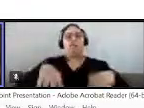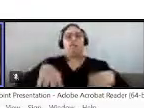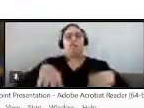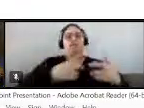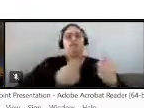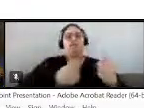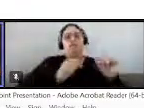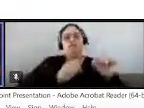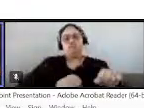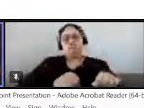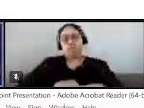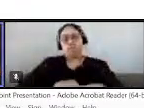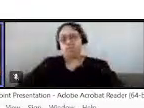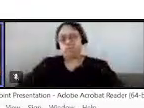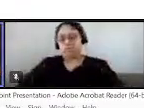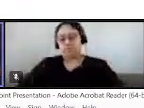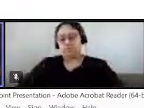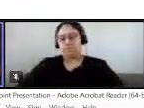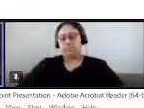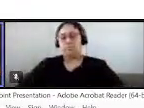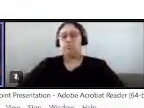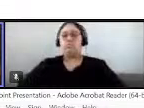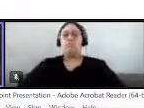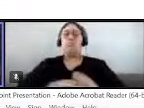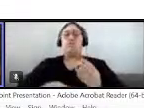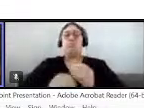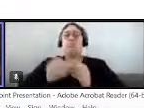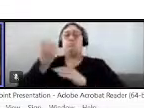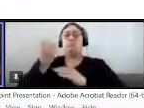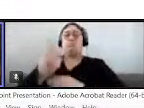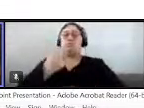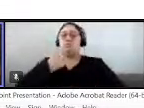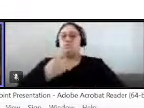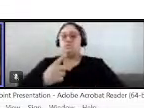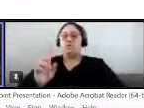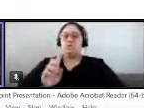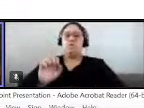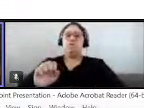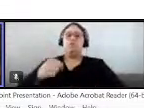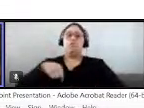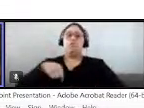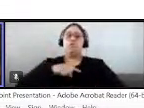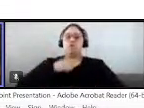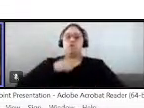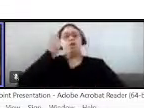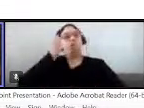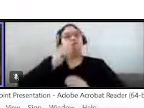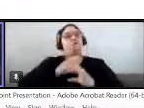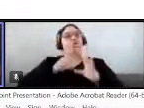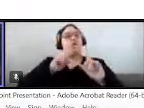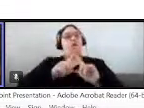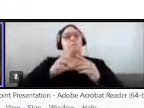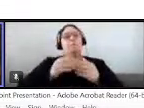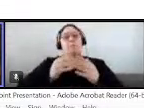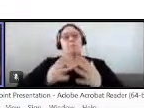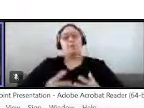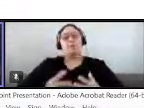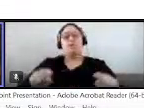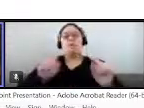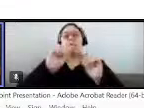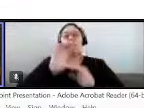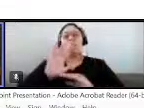happen. Chairperson, adding to what the speaker had said, I think we all understand, and especially the members, that bills that have already